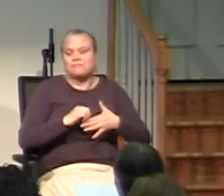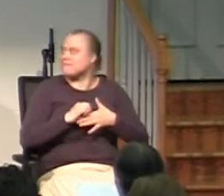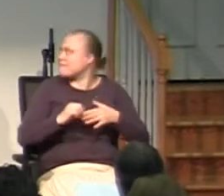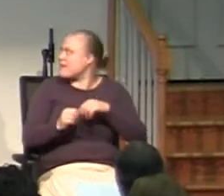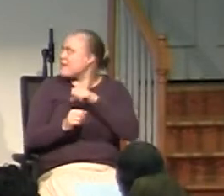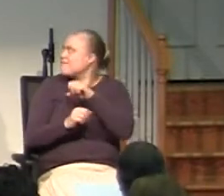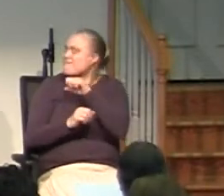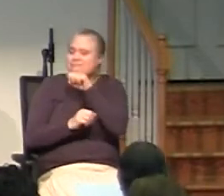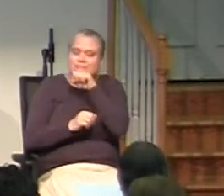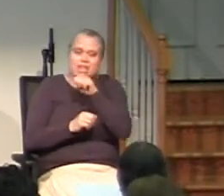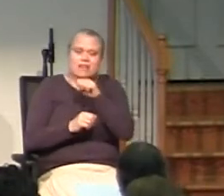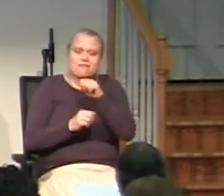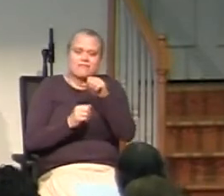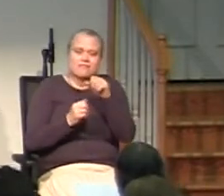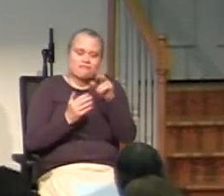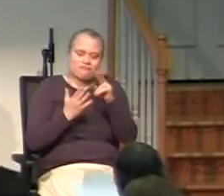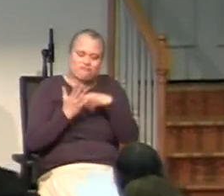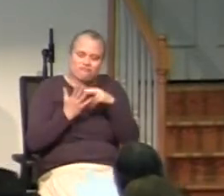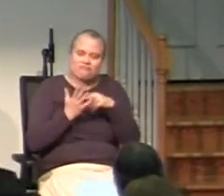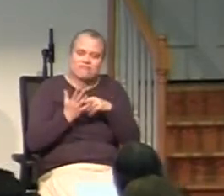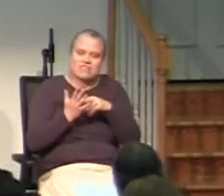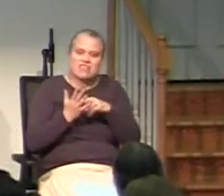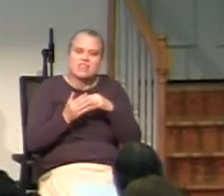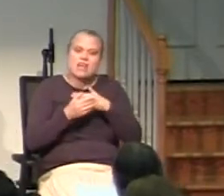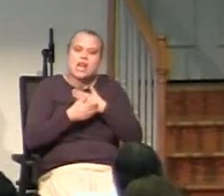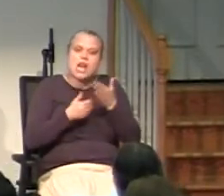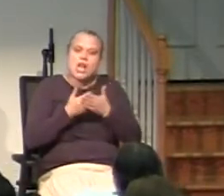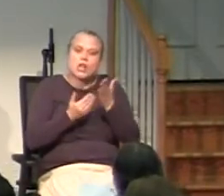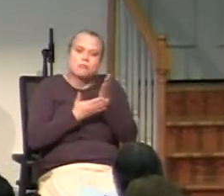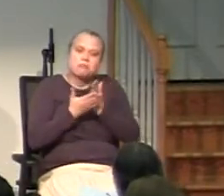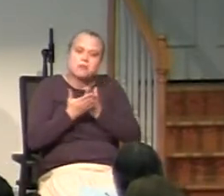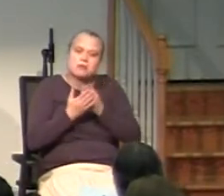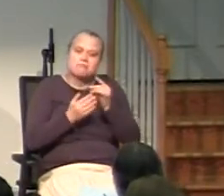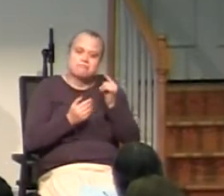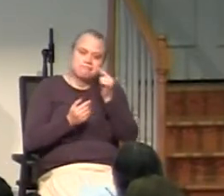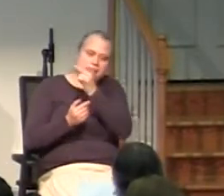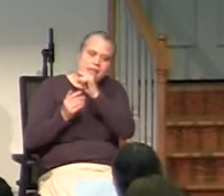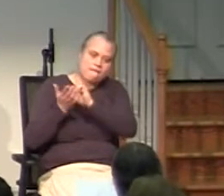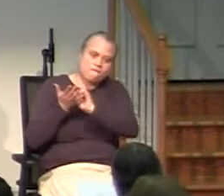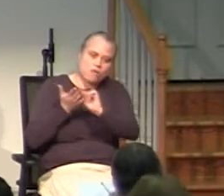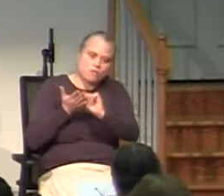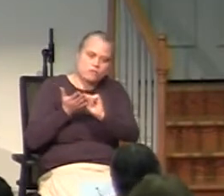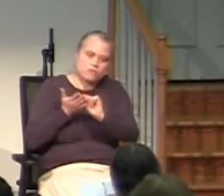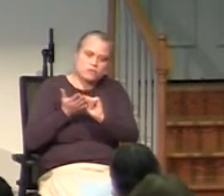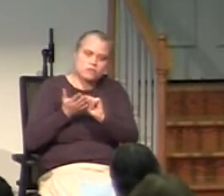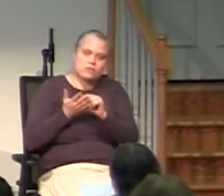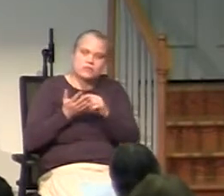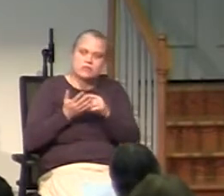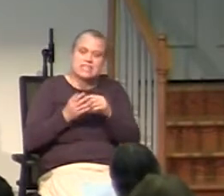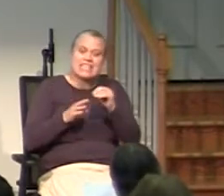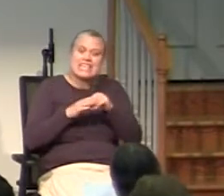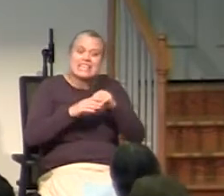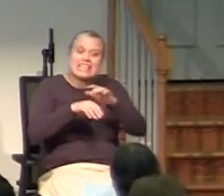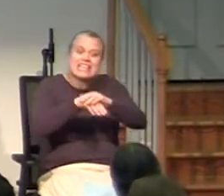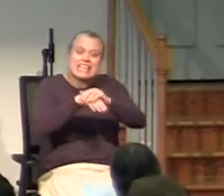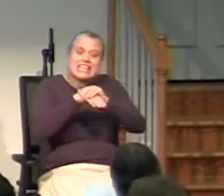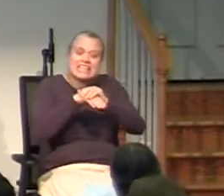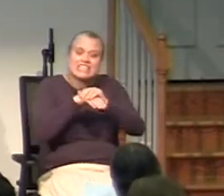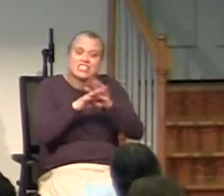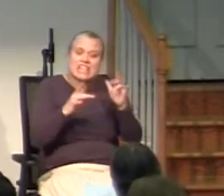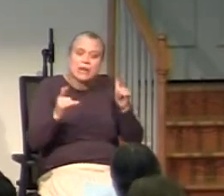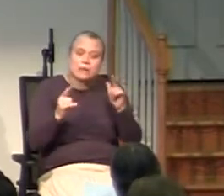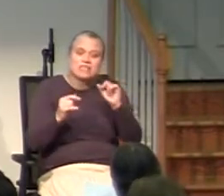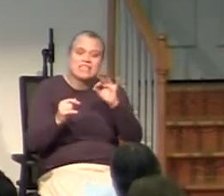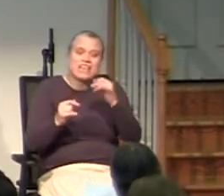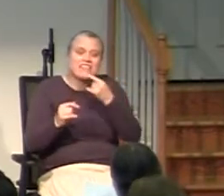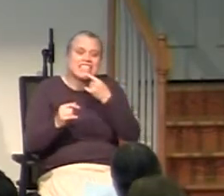because there's a double negative in that passage, in that verse. Usually in the English language, if we have a double